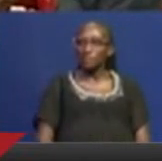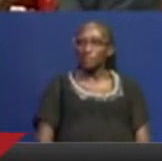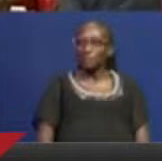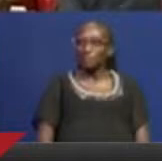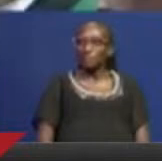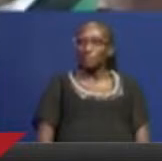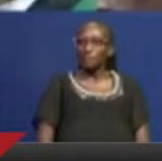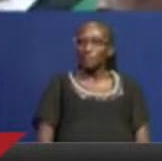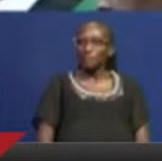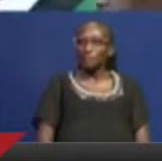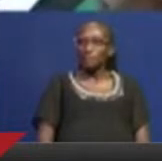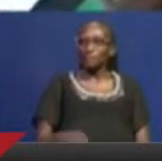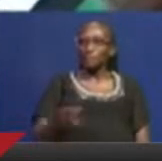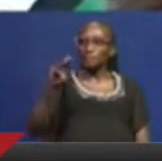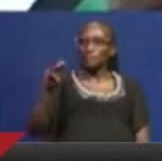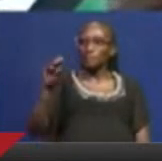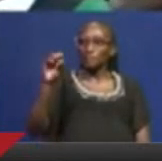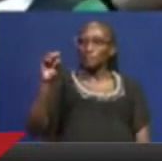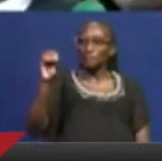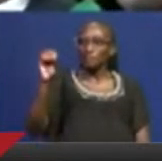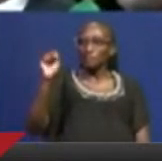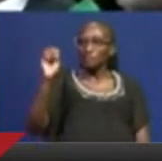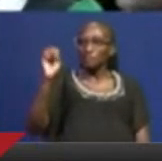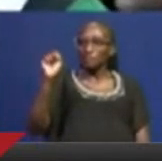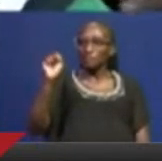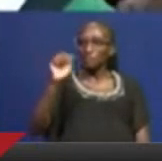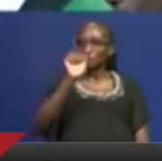Central Imenti, Moses Nguchine.